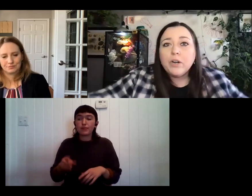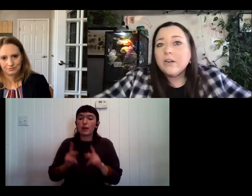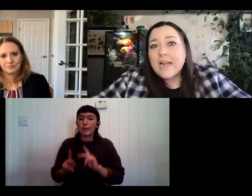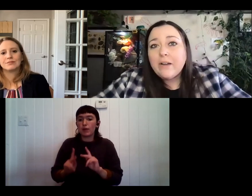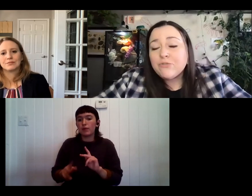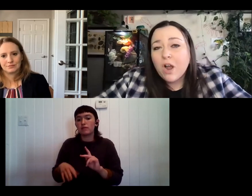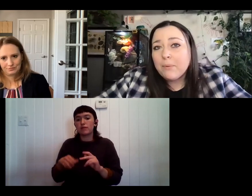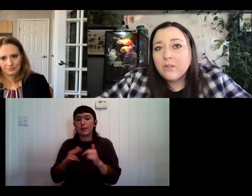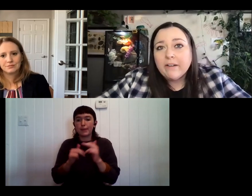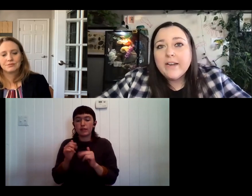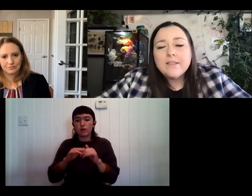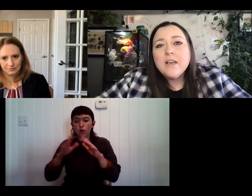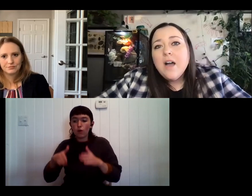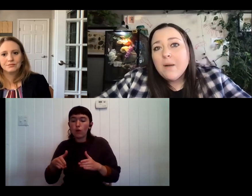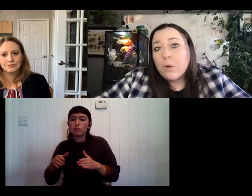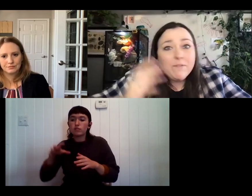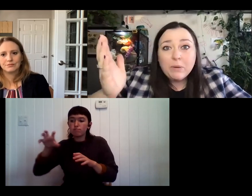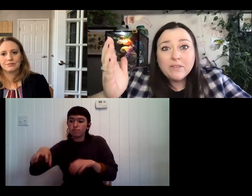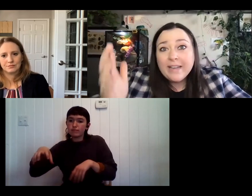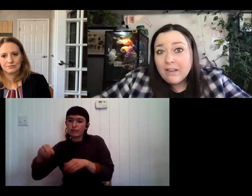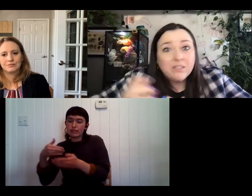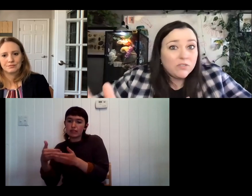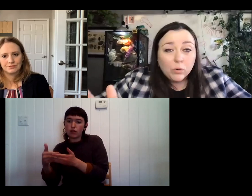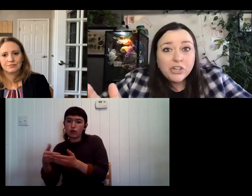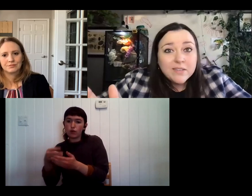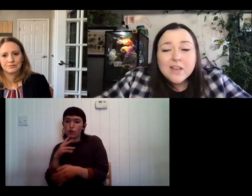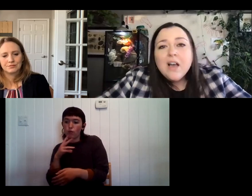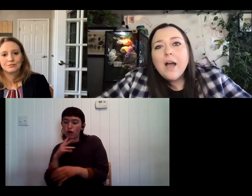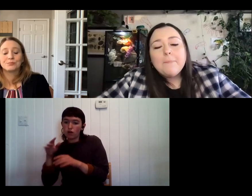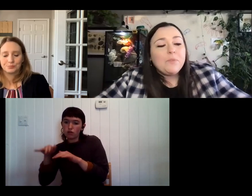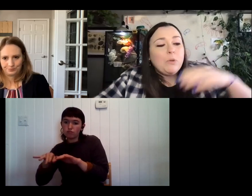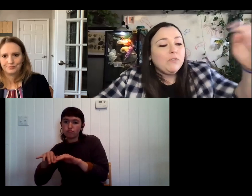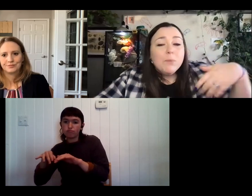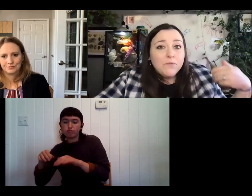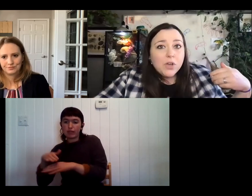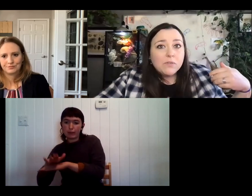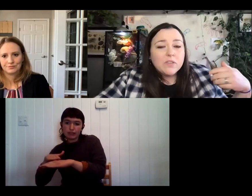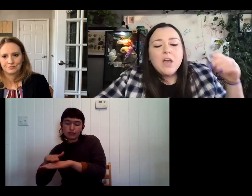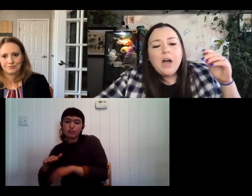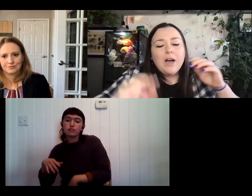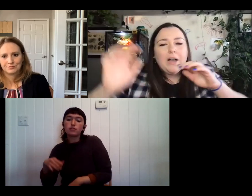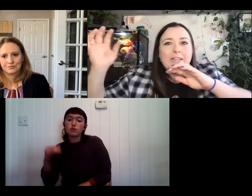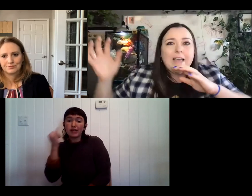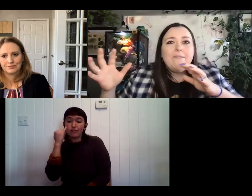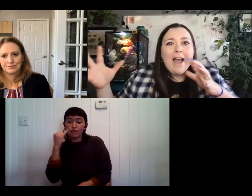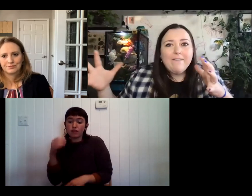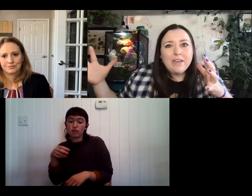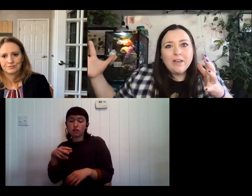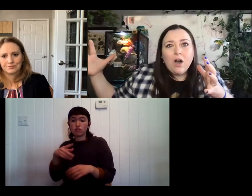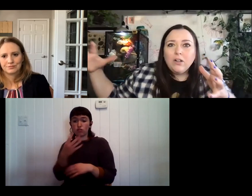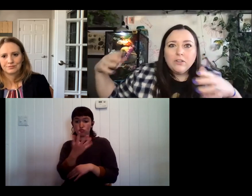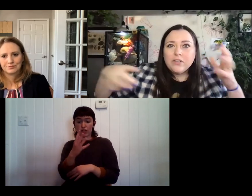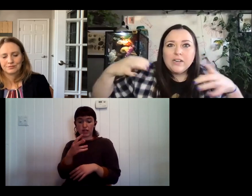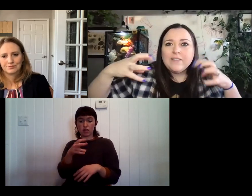on the water down in tropical areas where everybody wants to hang out because it's gorgeous. When you remove those, instead of